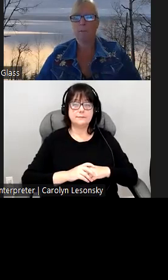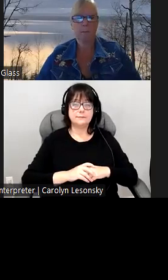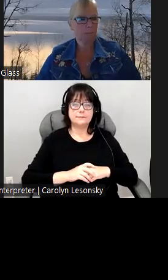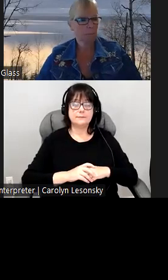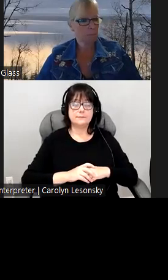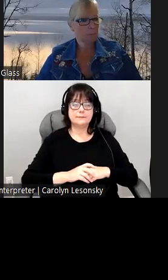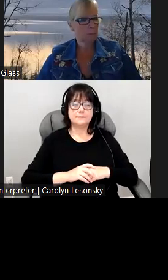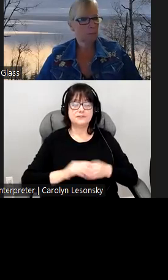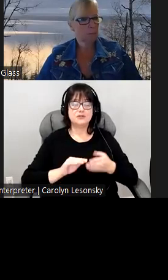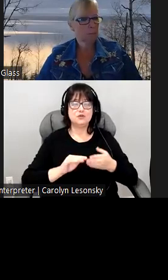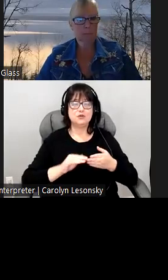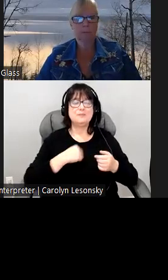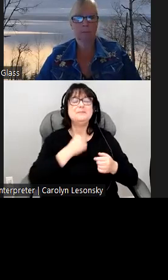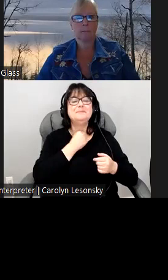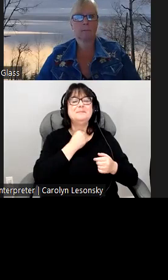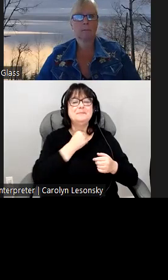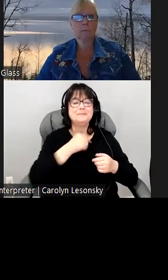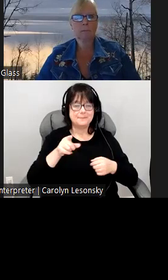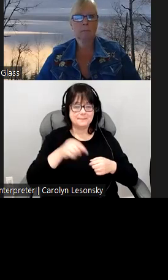Excuse me.